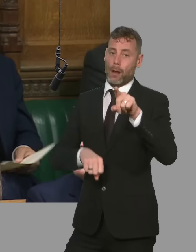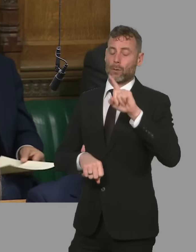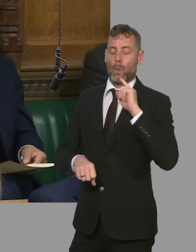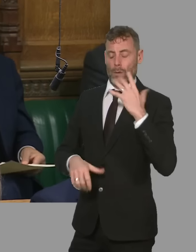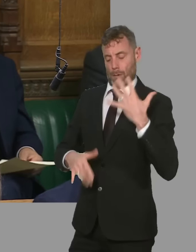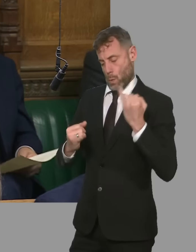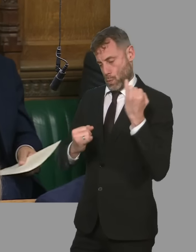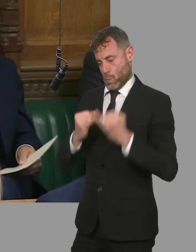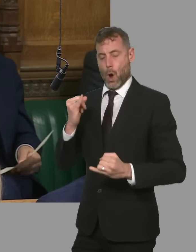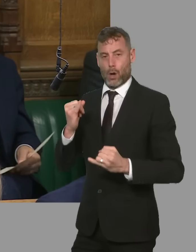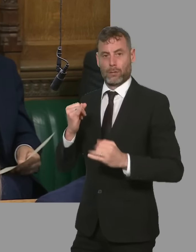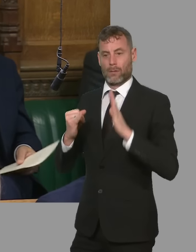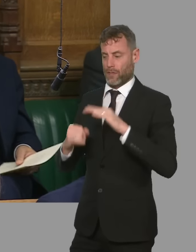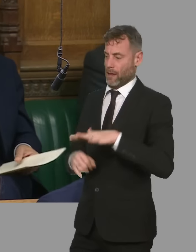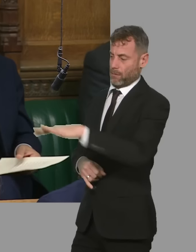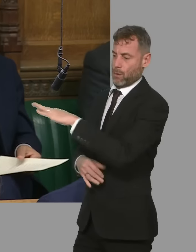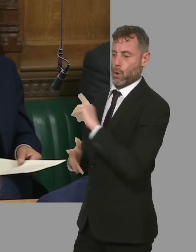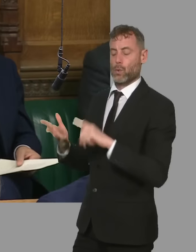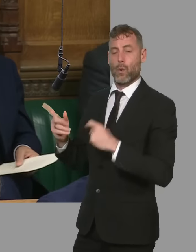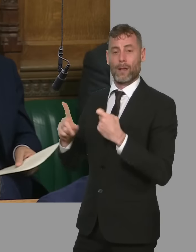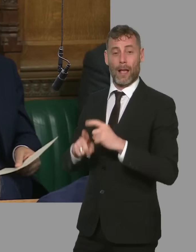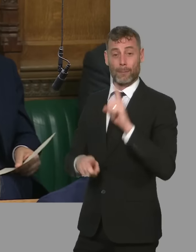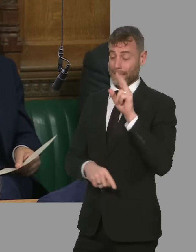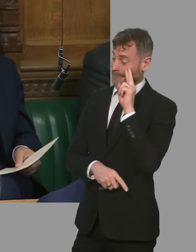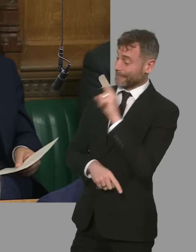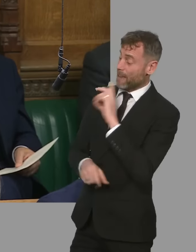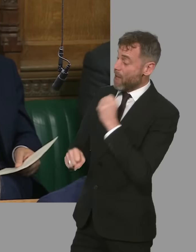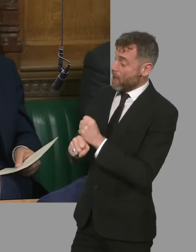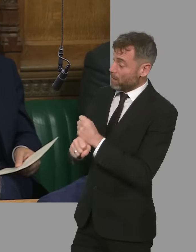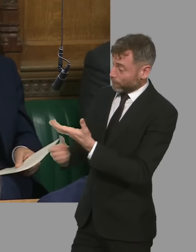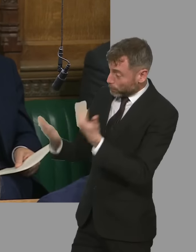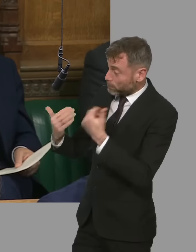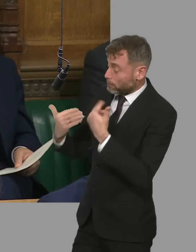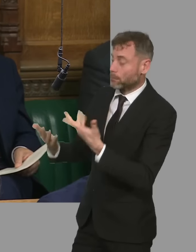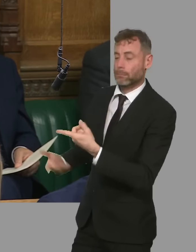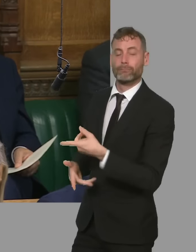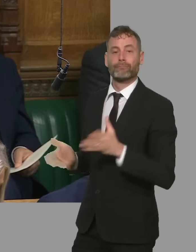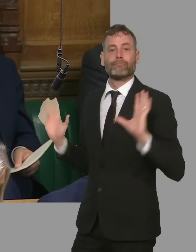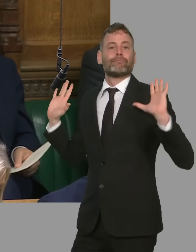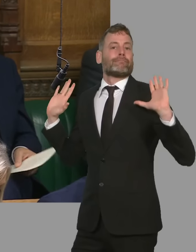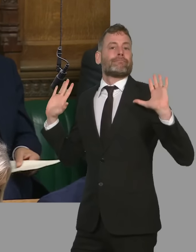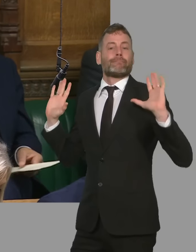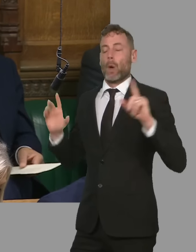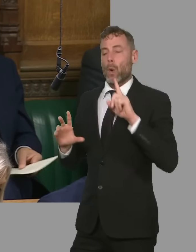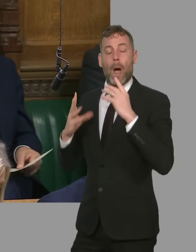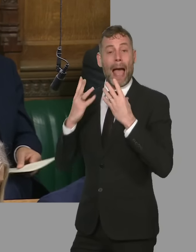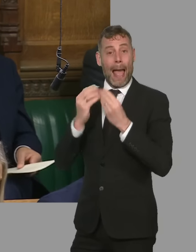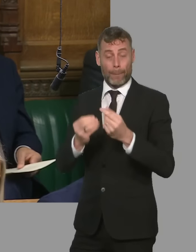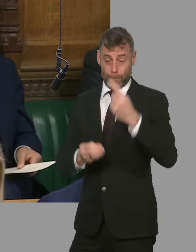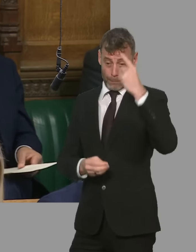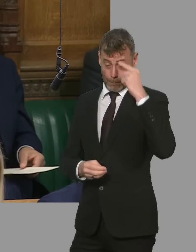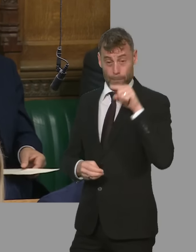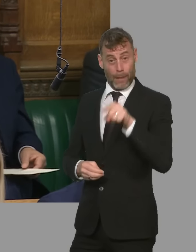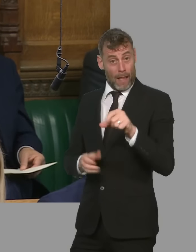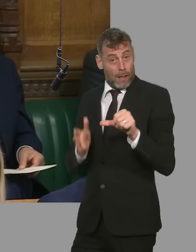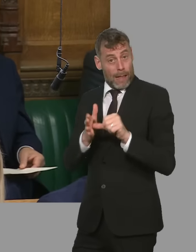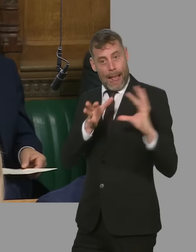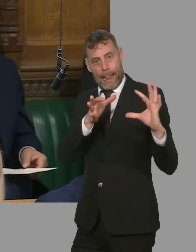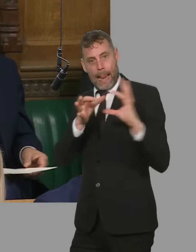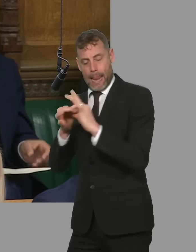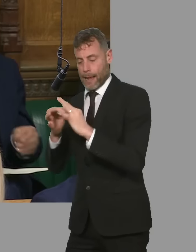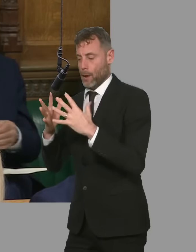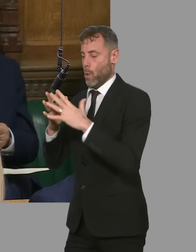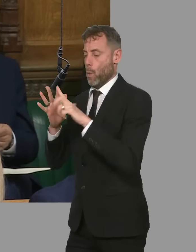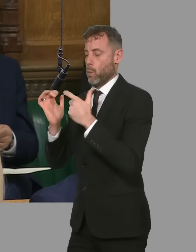about the massive costs of the Windsor framework, and has imposed from the 1st of July carbon taxes on